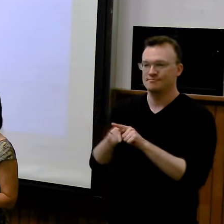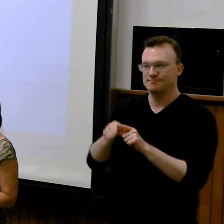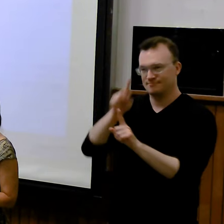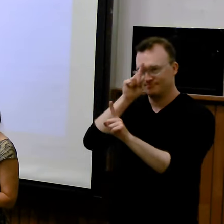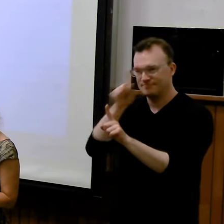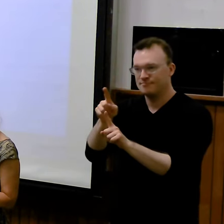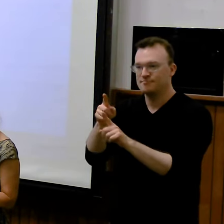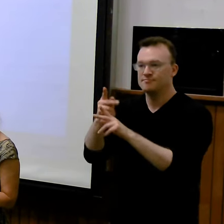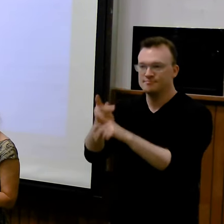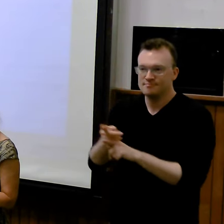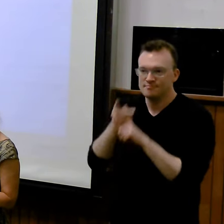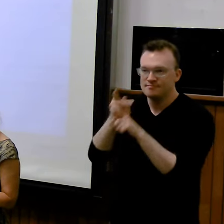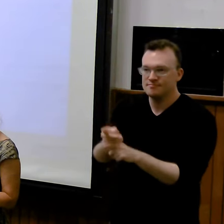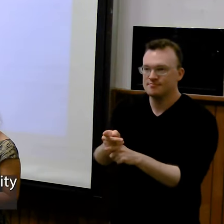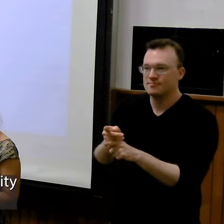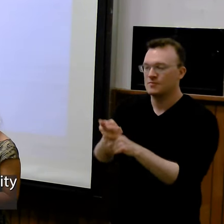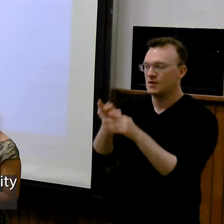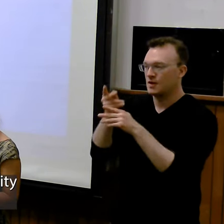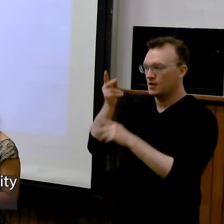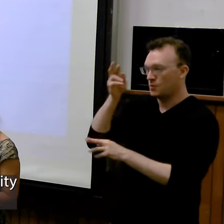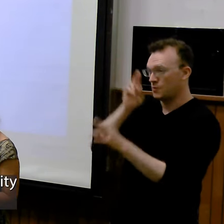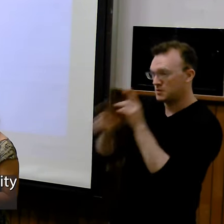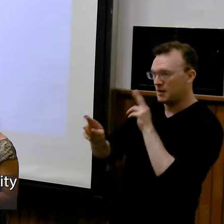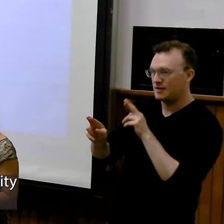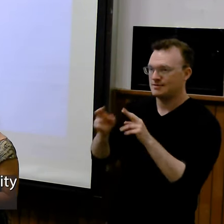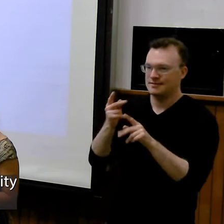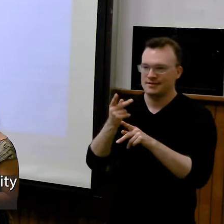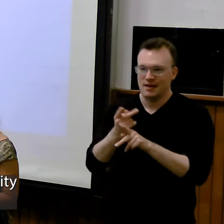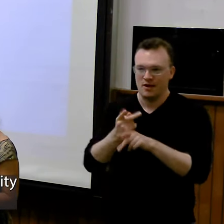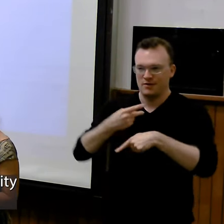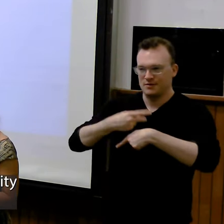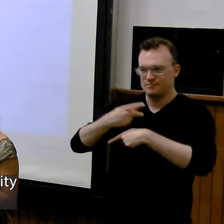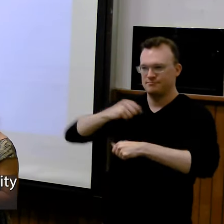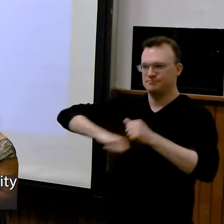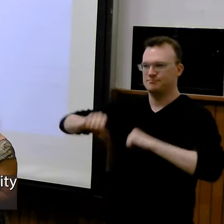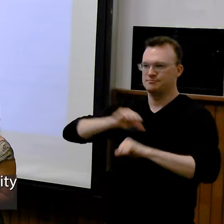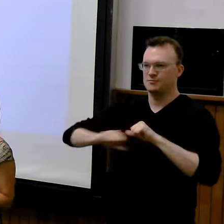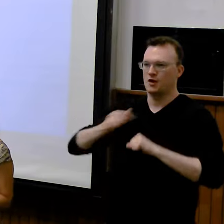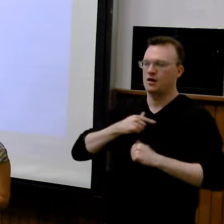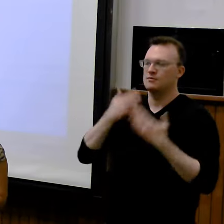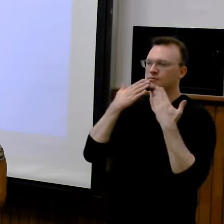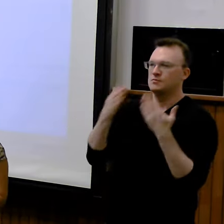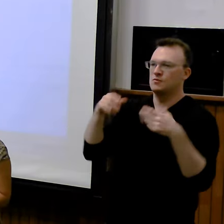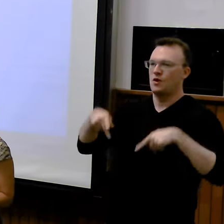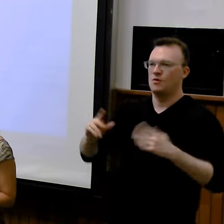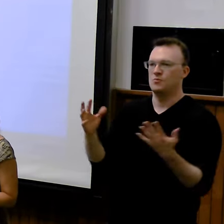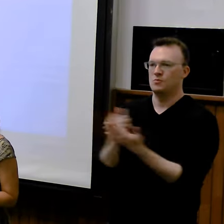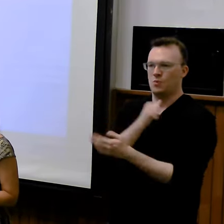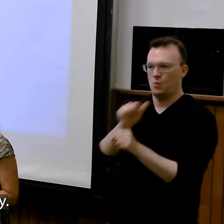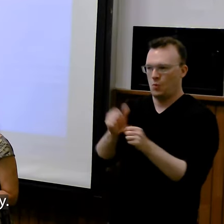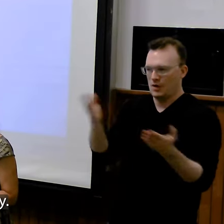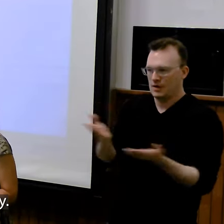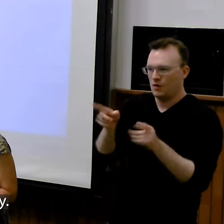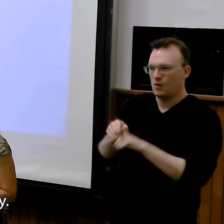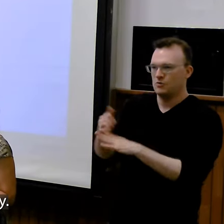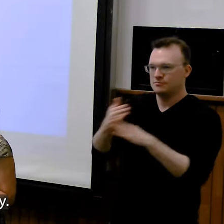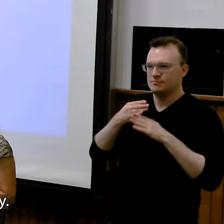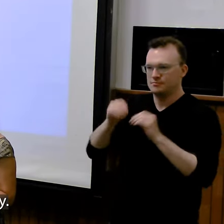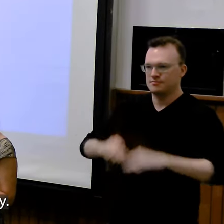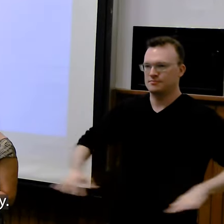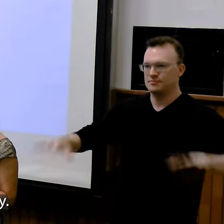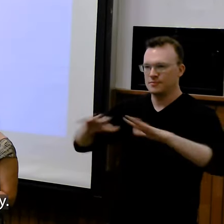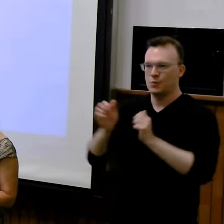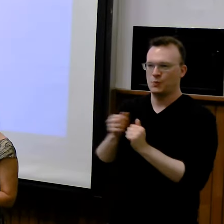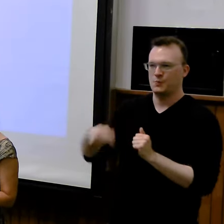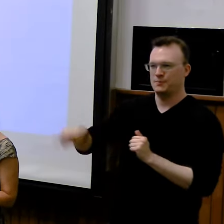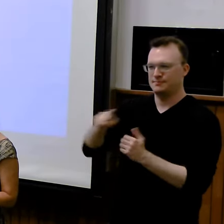in mutual care and respect. I'm very grateful for the opportunity to work on this territory and to share all the space here with